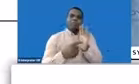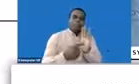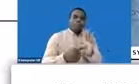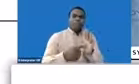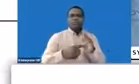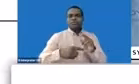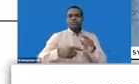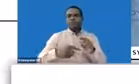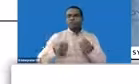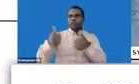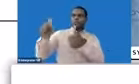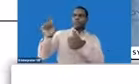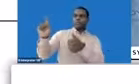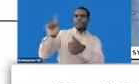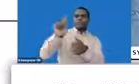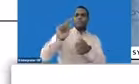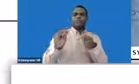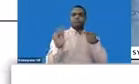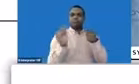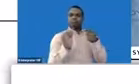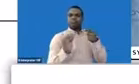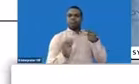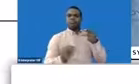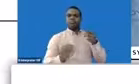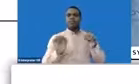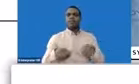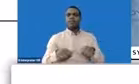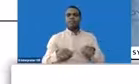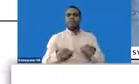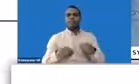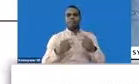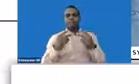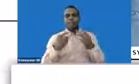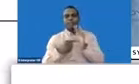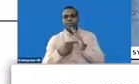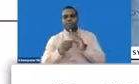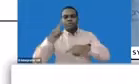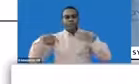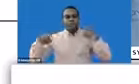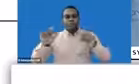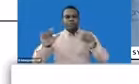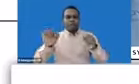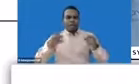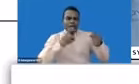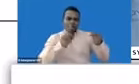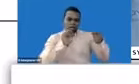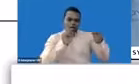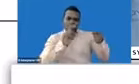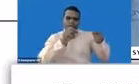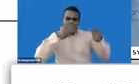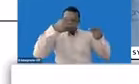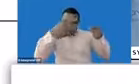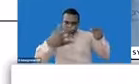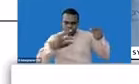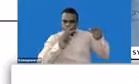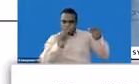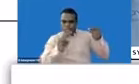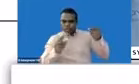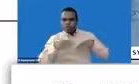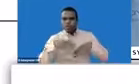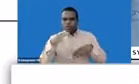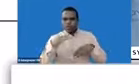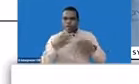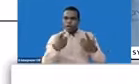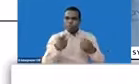best practices look like. The other aspect is about the content